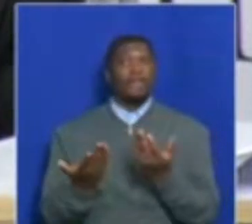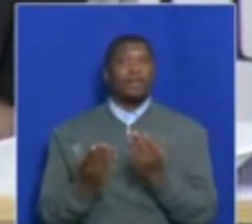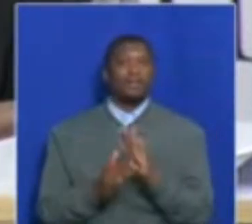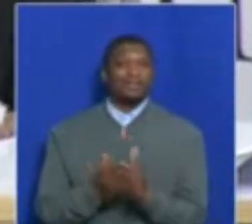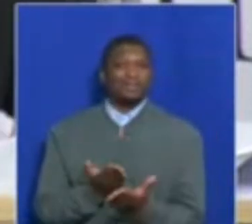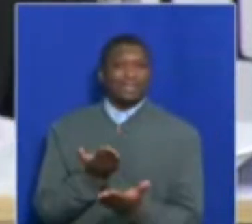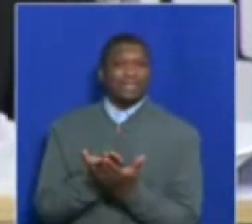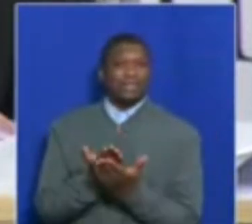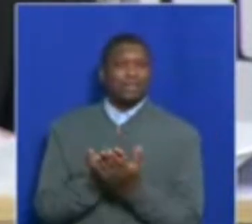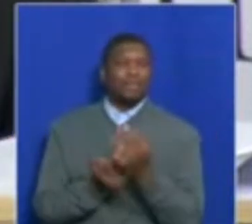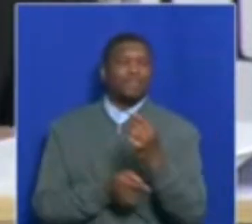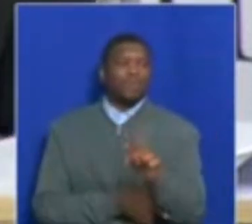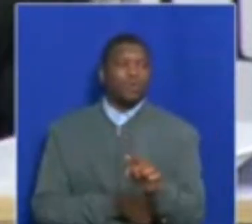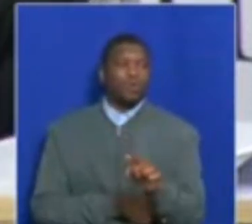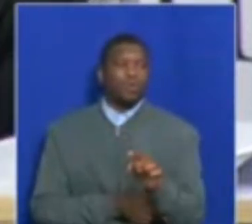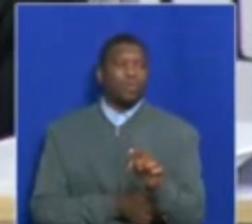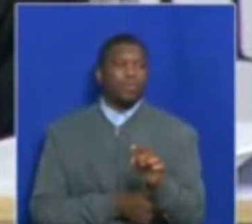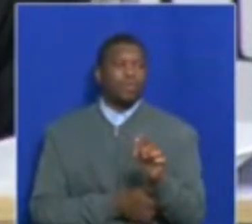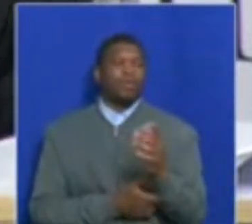ambulance